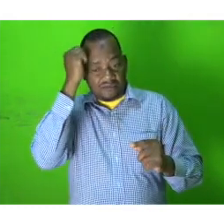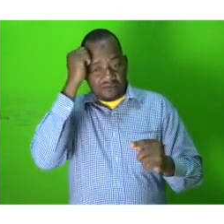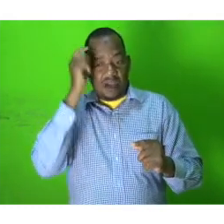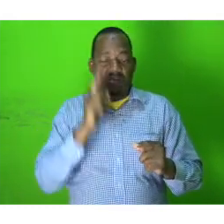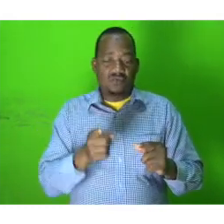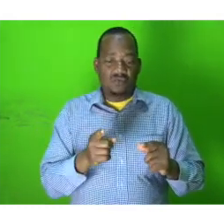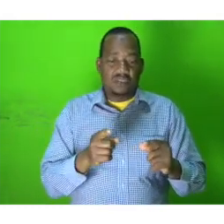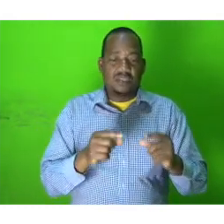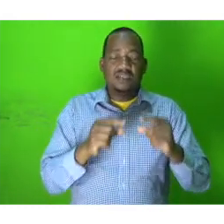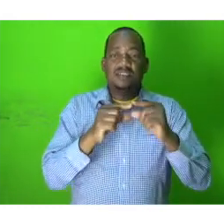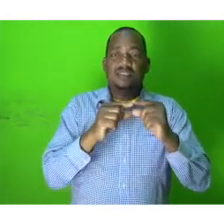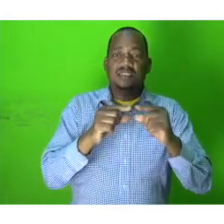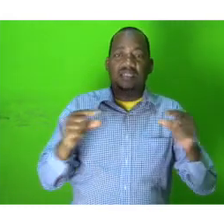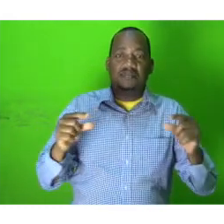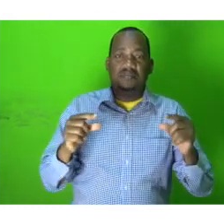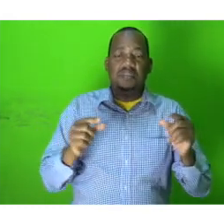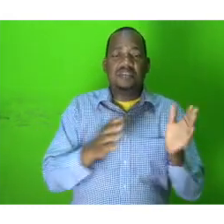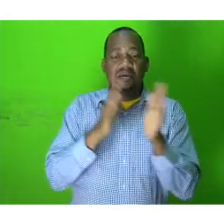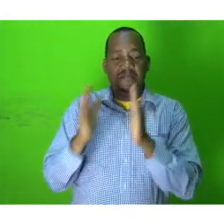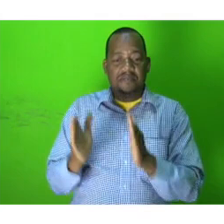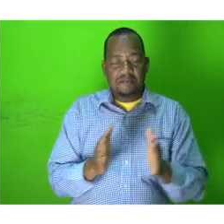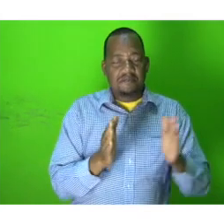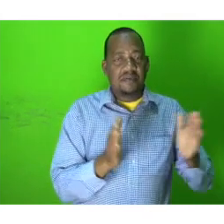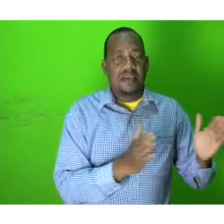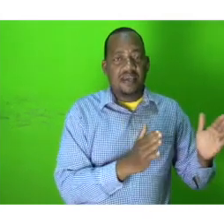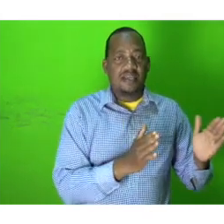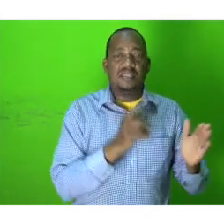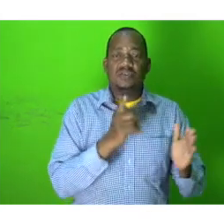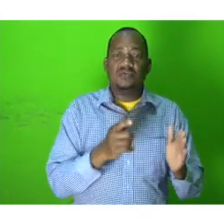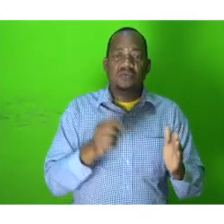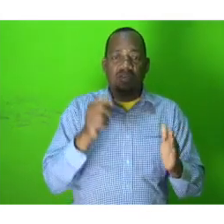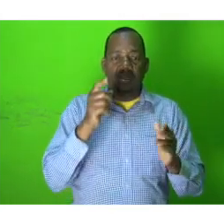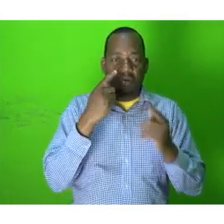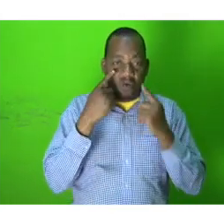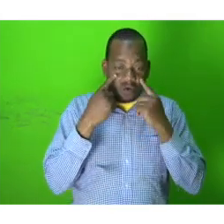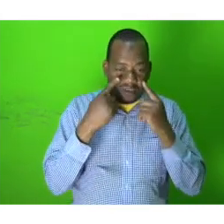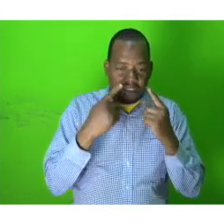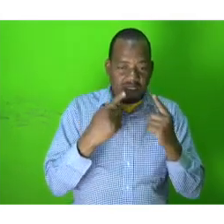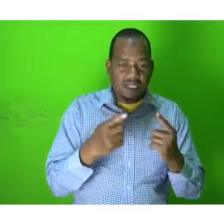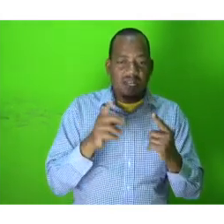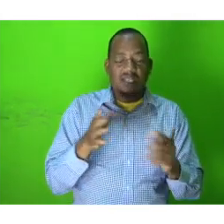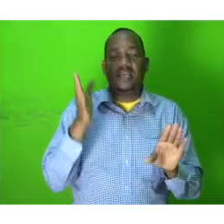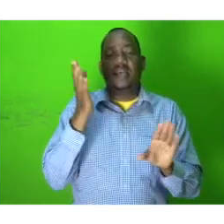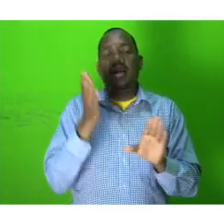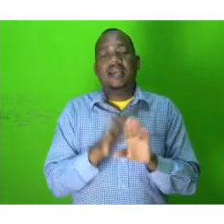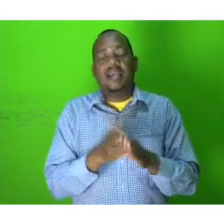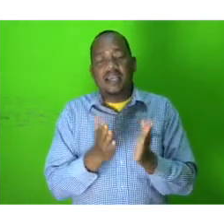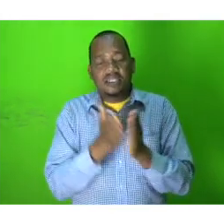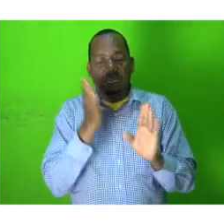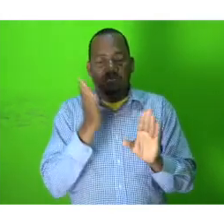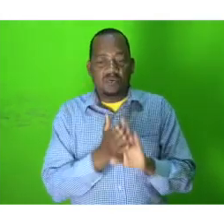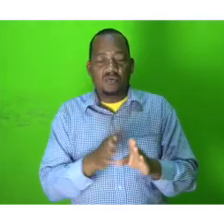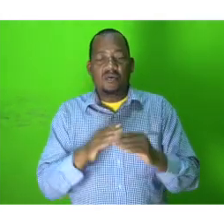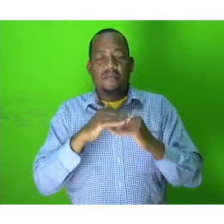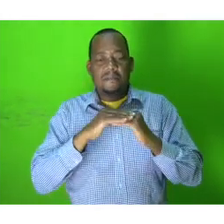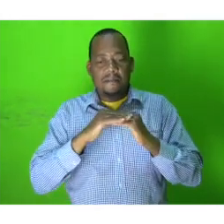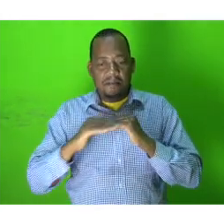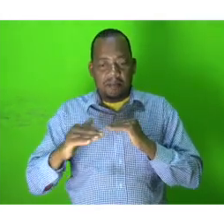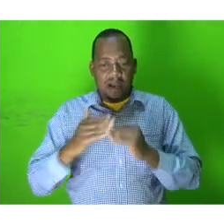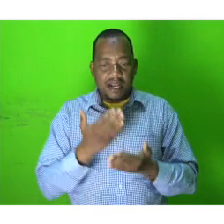refer to the statement prepared to reconcile the cash book